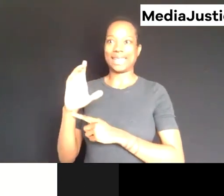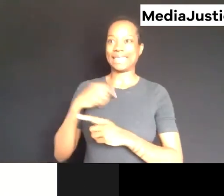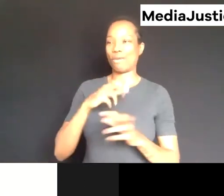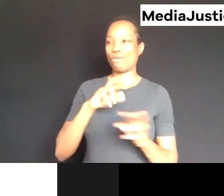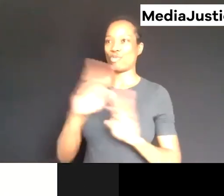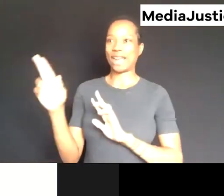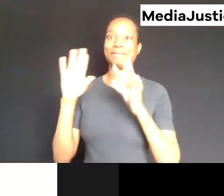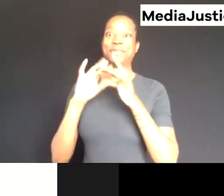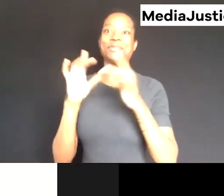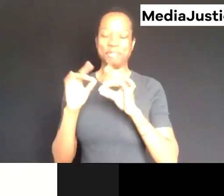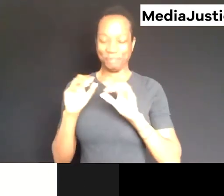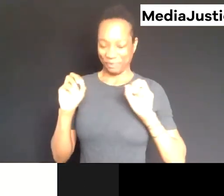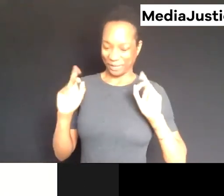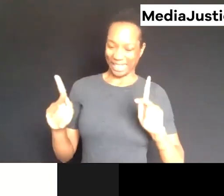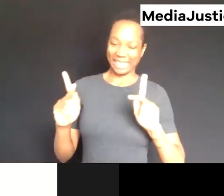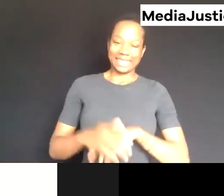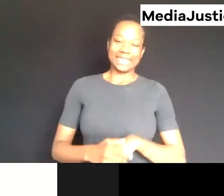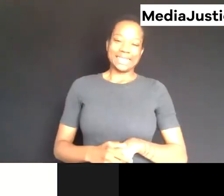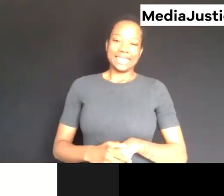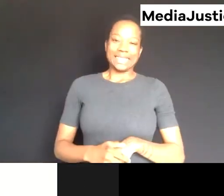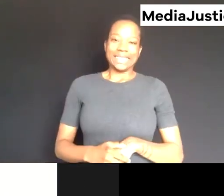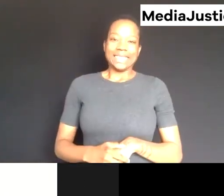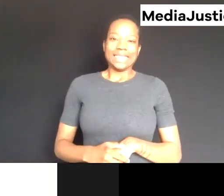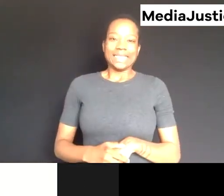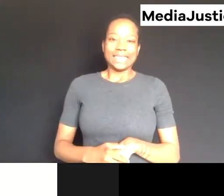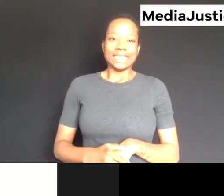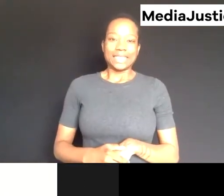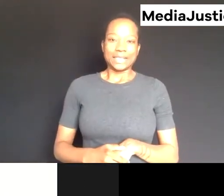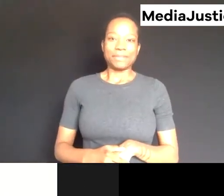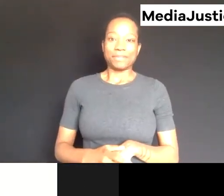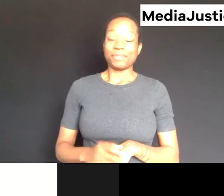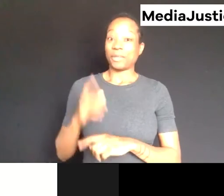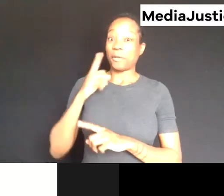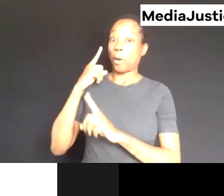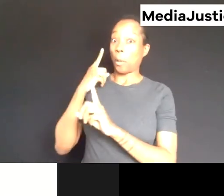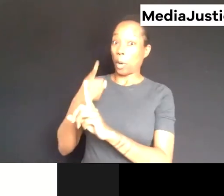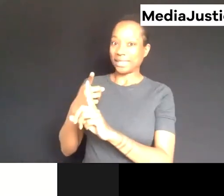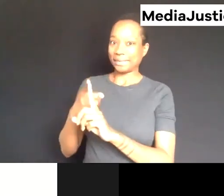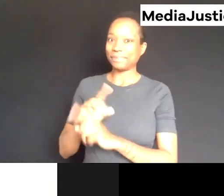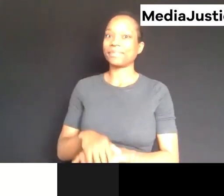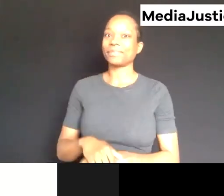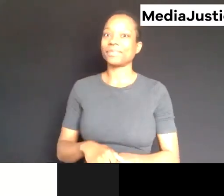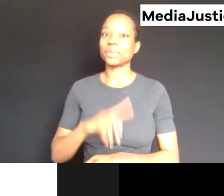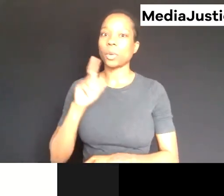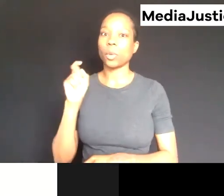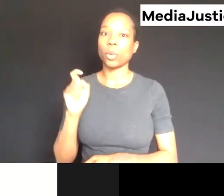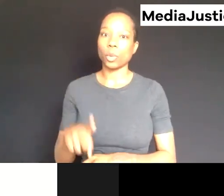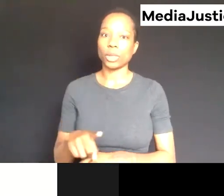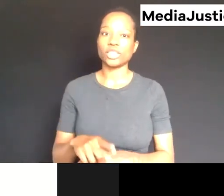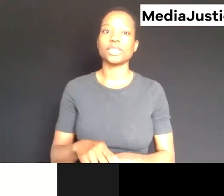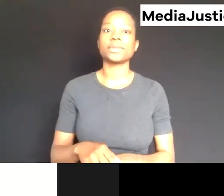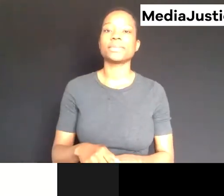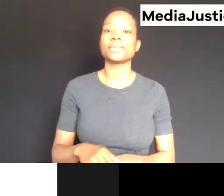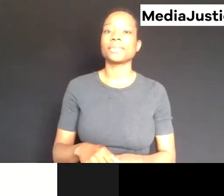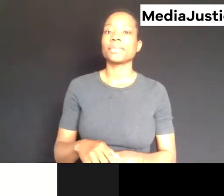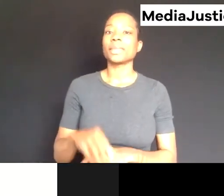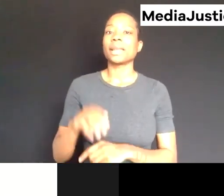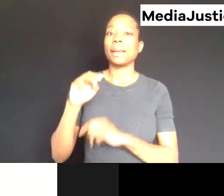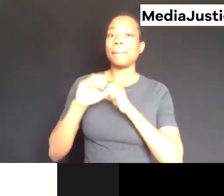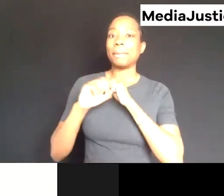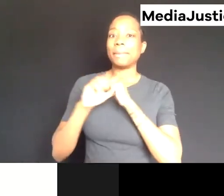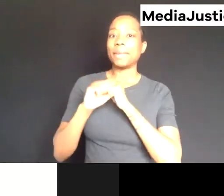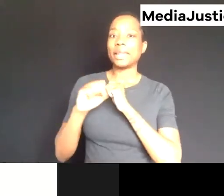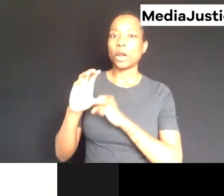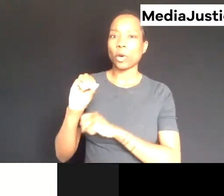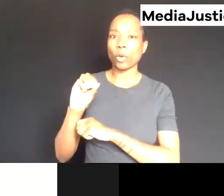right. So remember, faster gets more points. How else did media corporations increase their profit